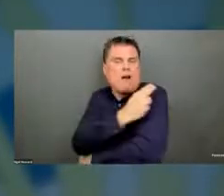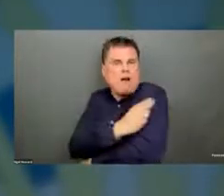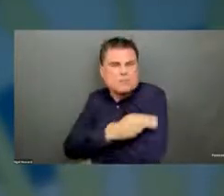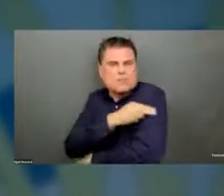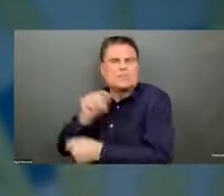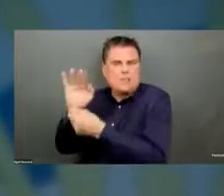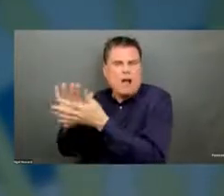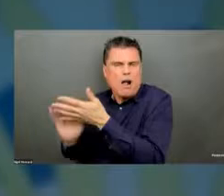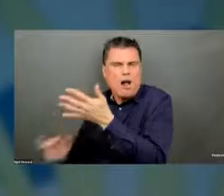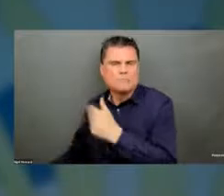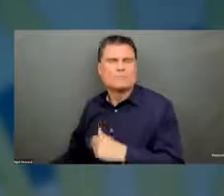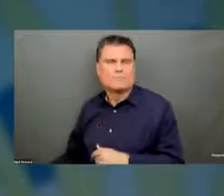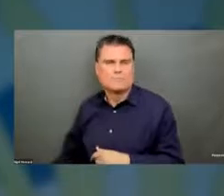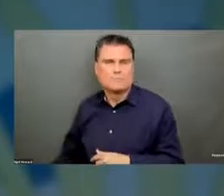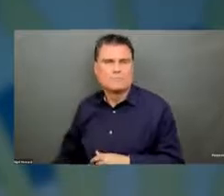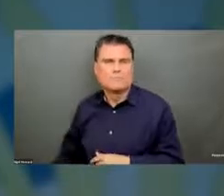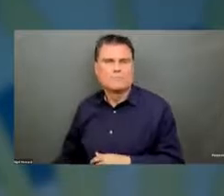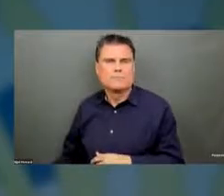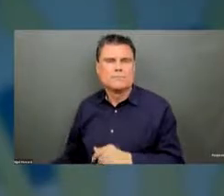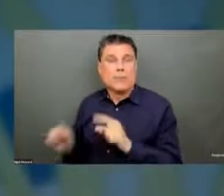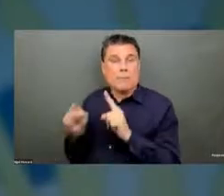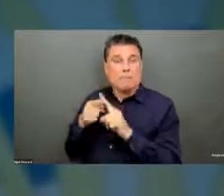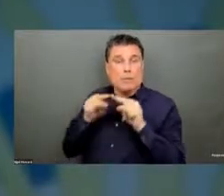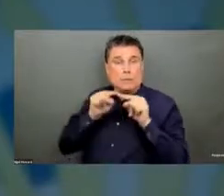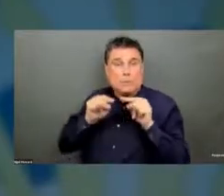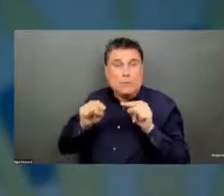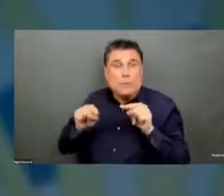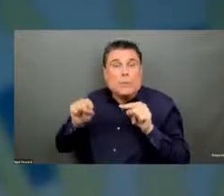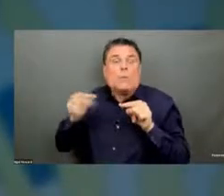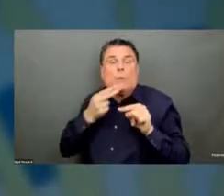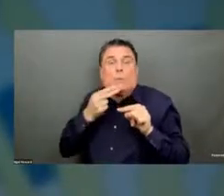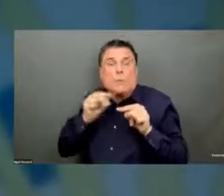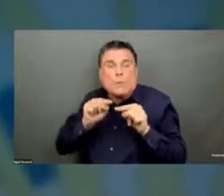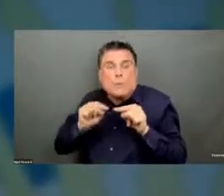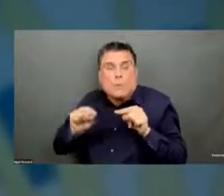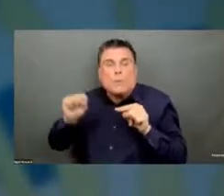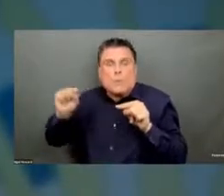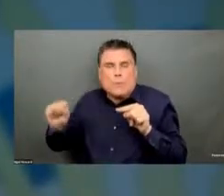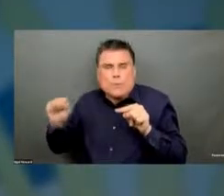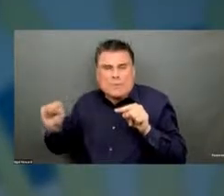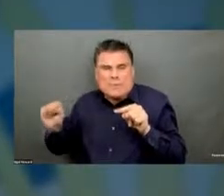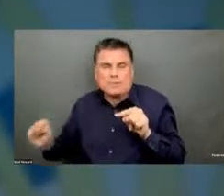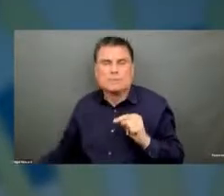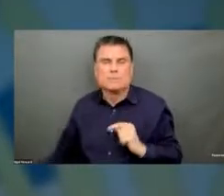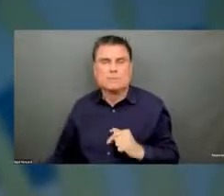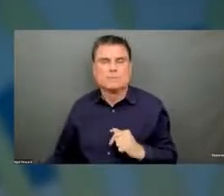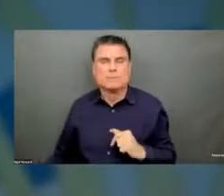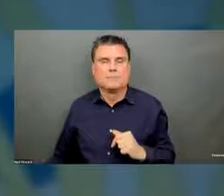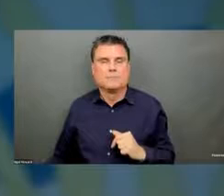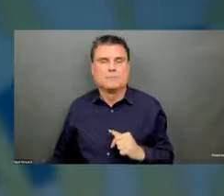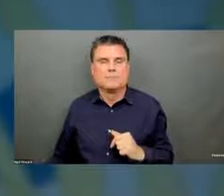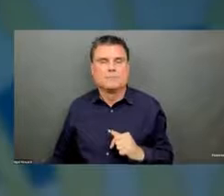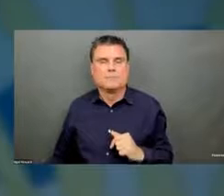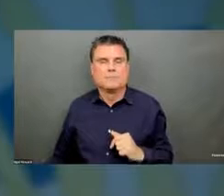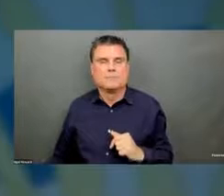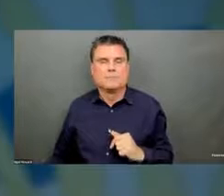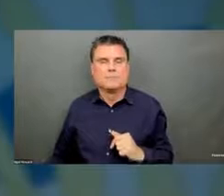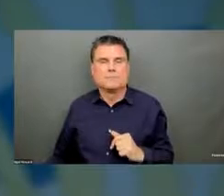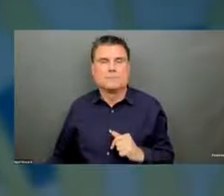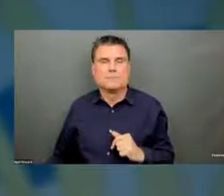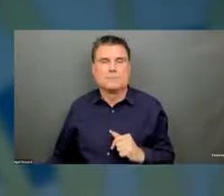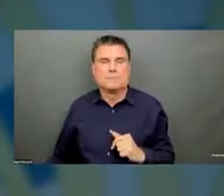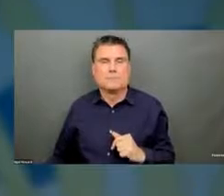relatively small in terms of our numbers of cases. We had a high percentage of cases that were hospitalized, and again, this reflects the fact